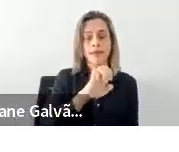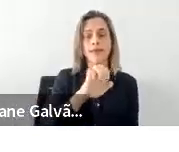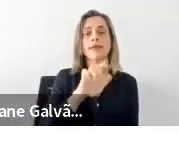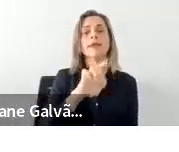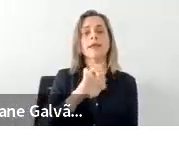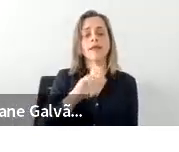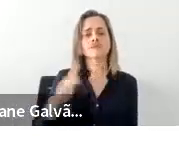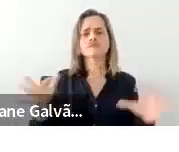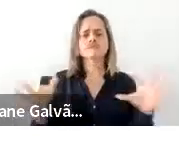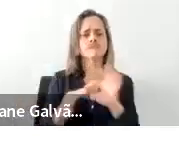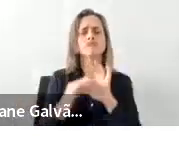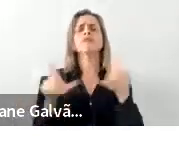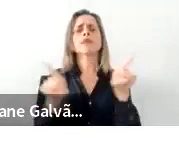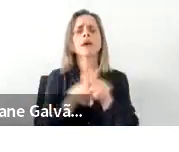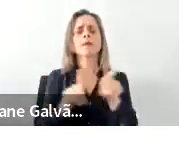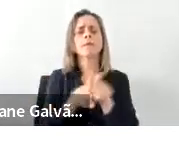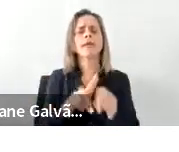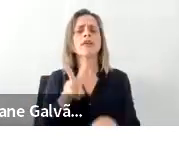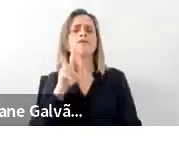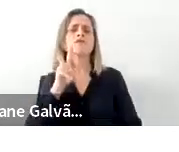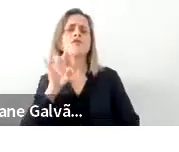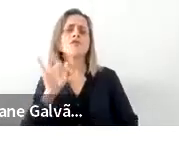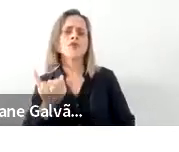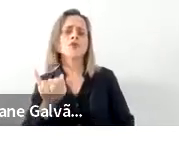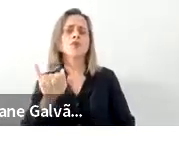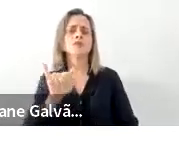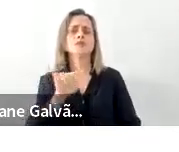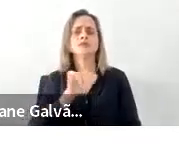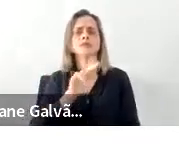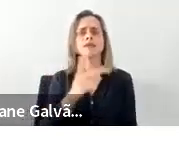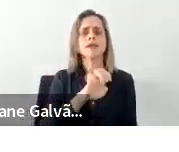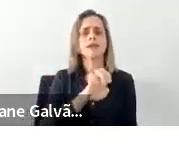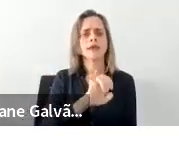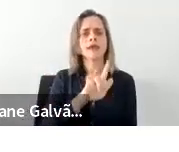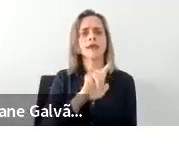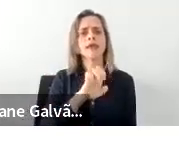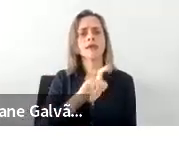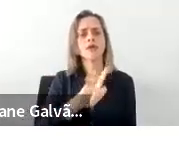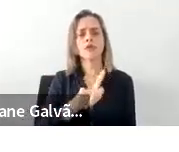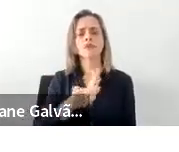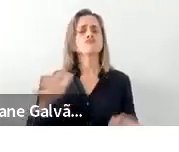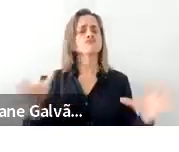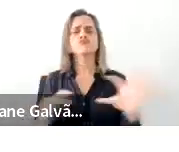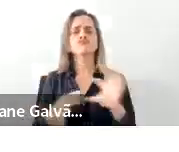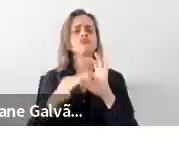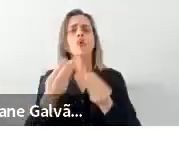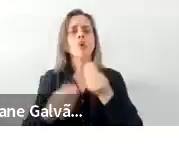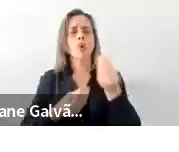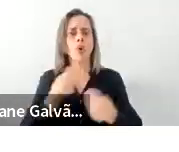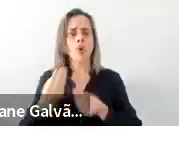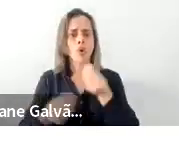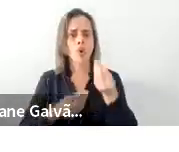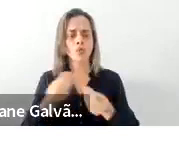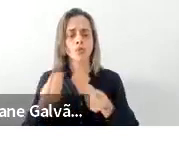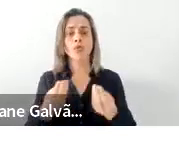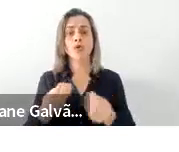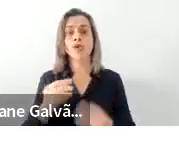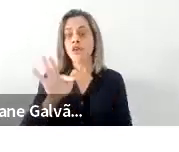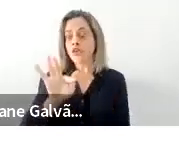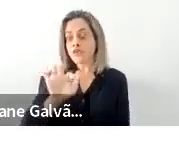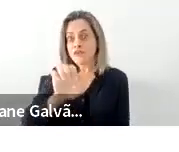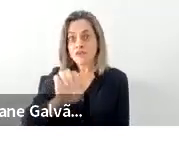In fact, it was a question that that Fernanda raised right from the beginning, as to whether we could have